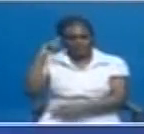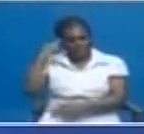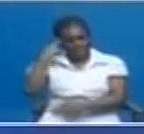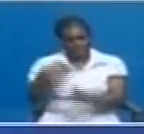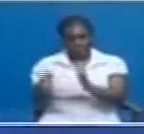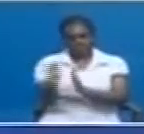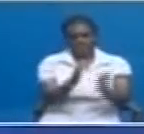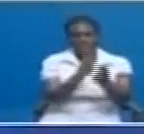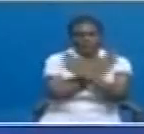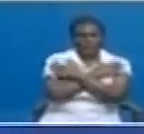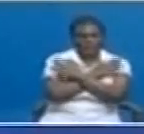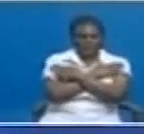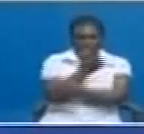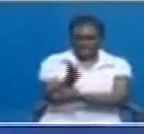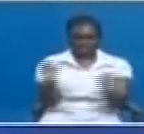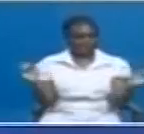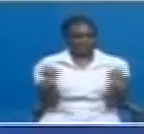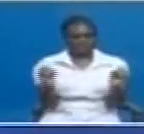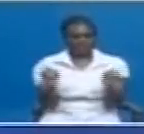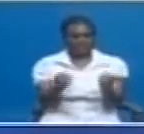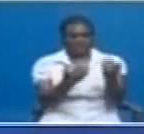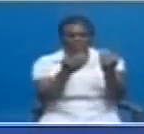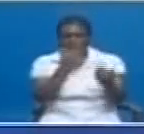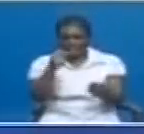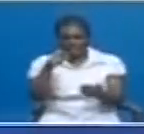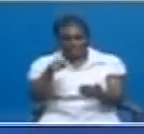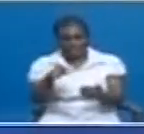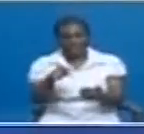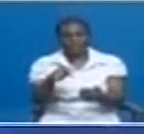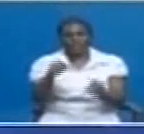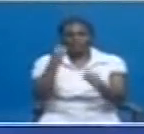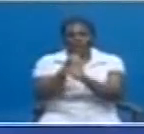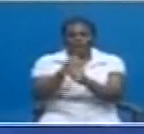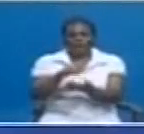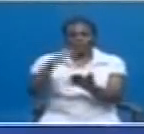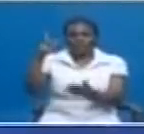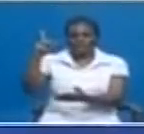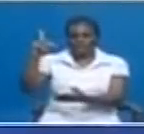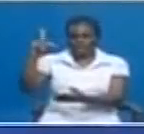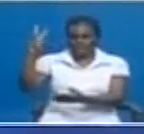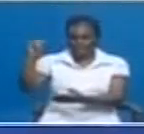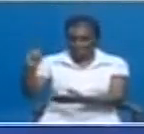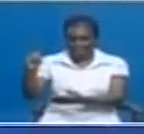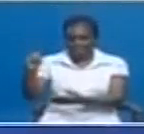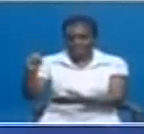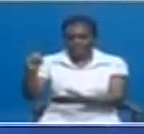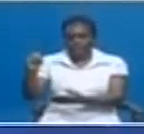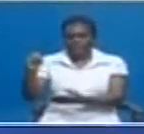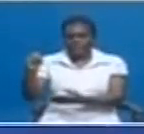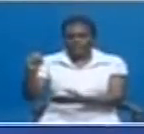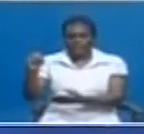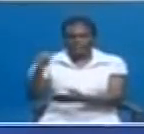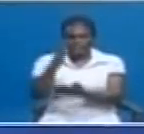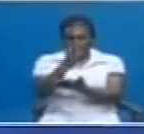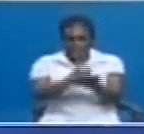strategic partnership is no longer strategic. I think they need to cut their losses with KLM. We're seeing they're also struggling within their universe,